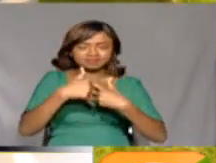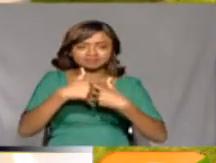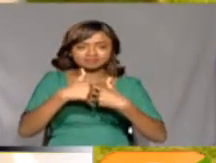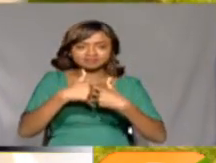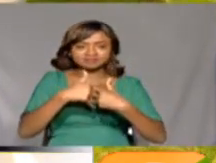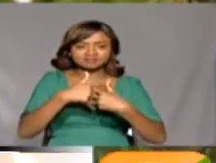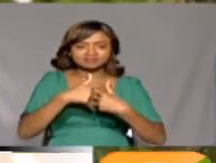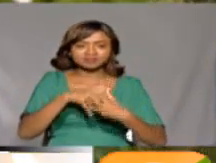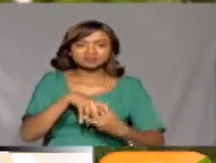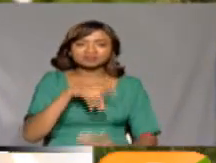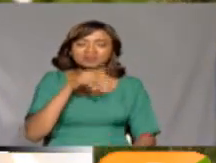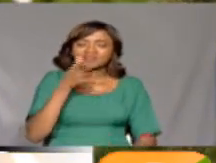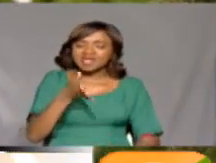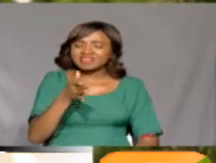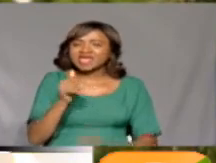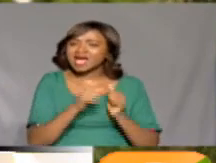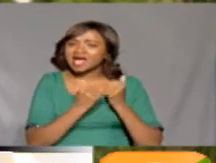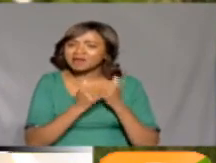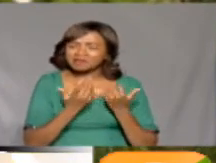What was going on the inside?